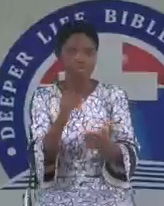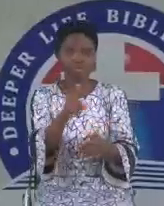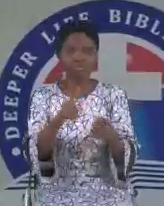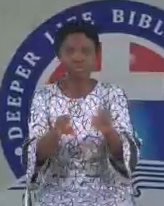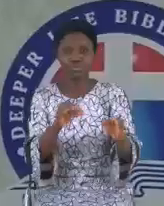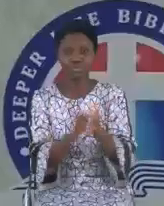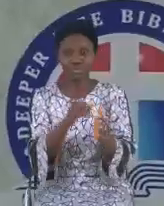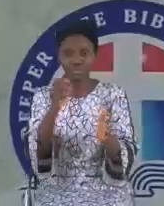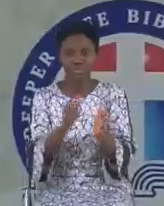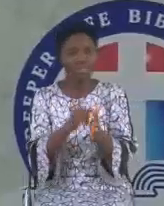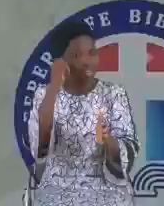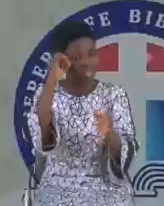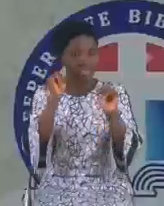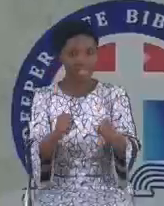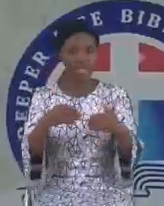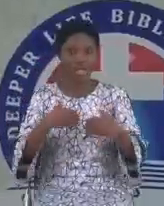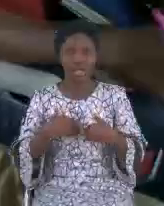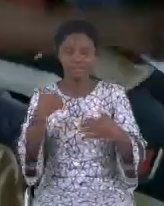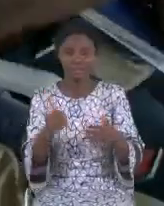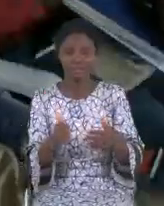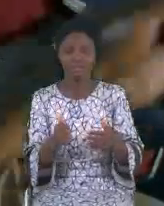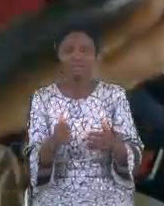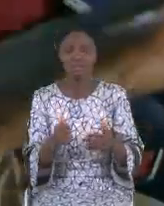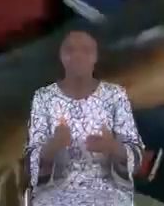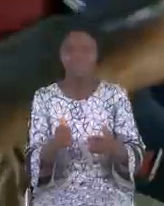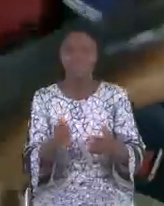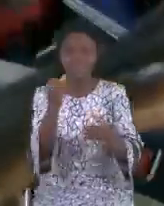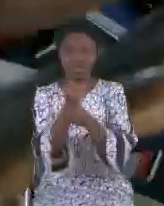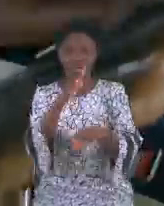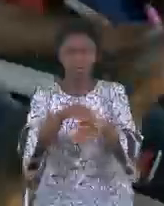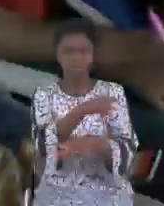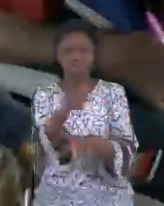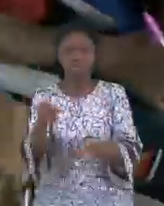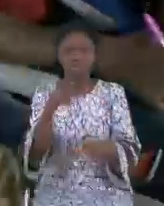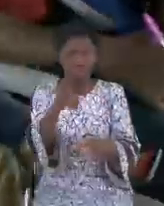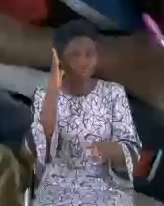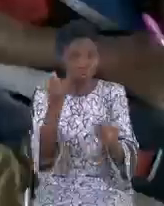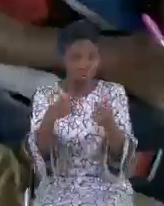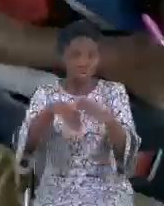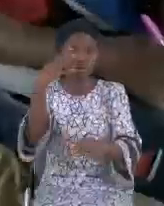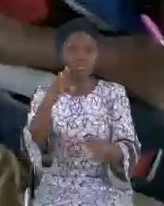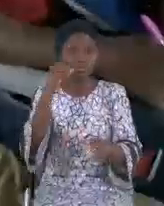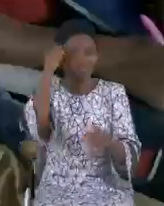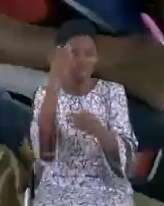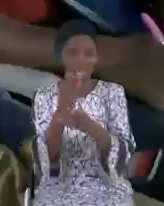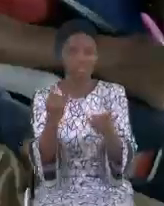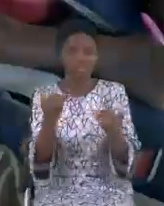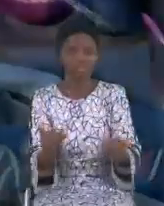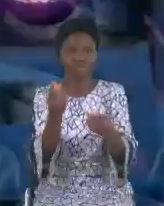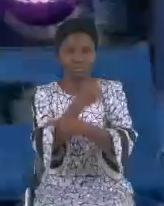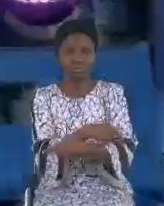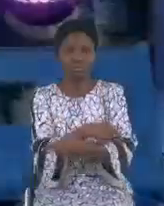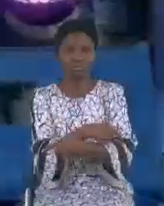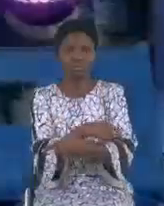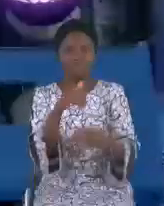is mine. You will come out of his hand today. Look at what it says there. It says, be not deceived,